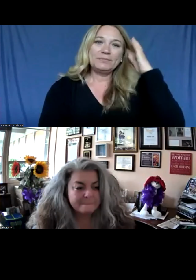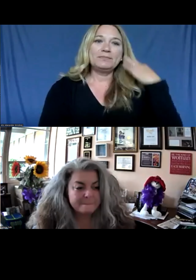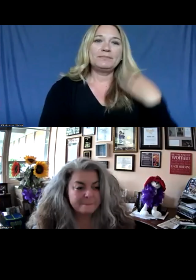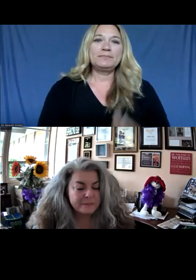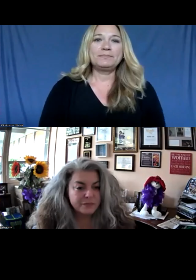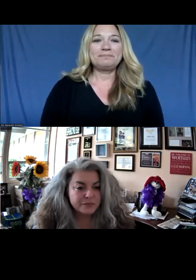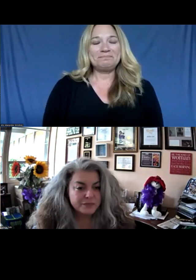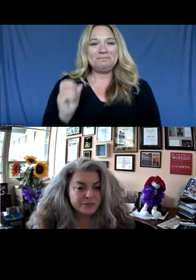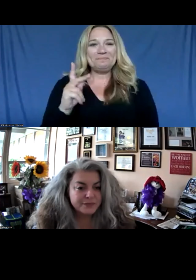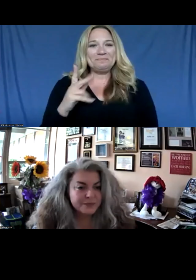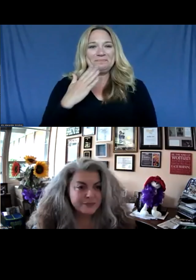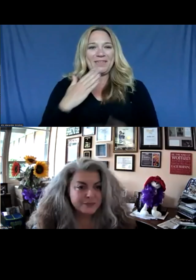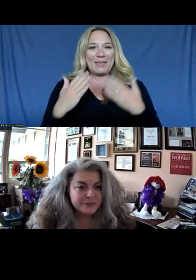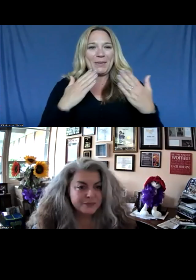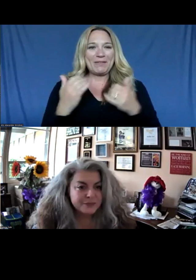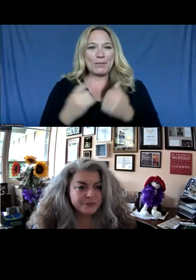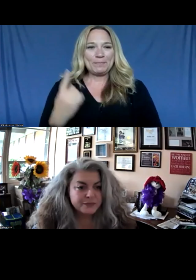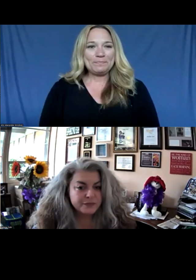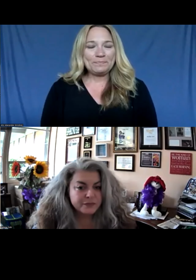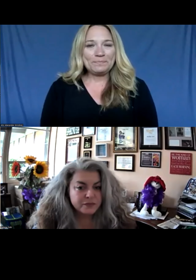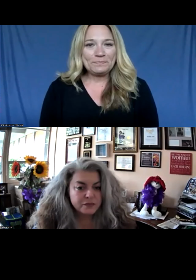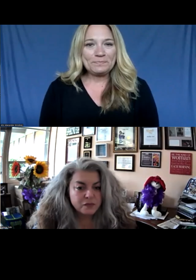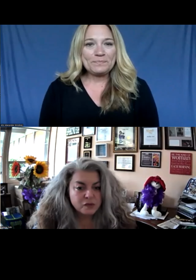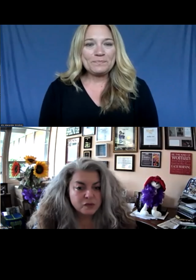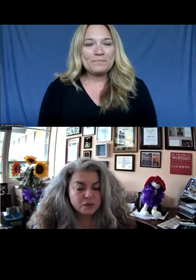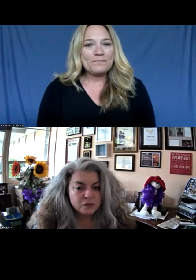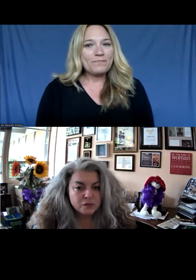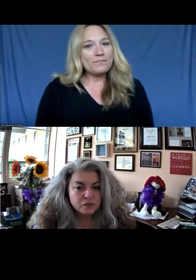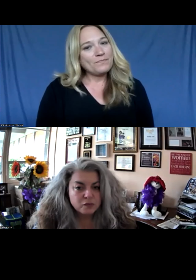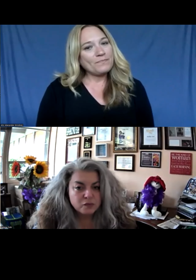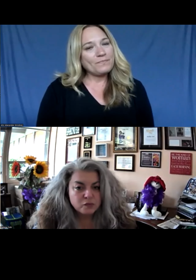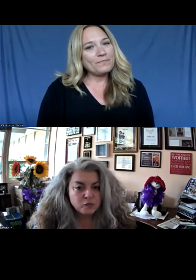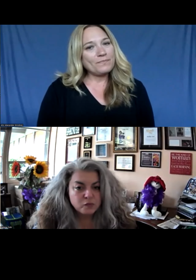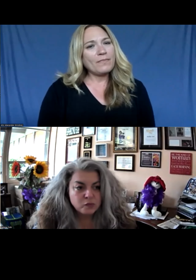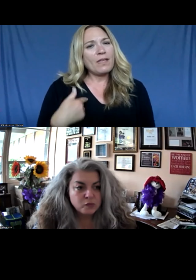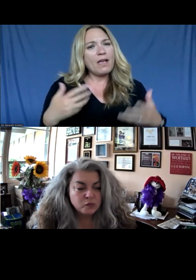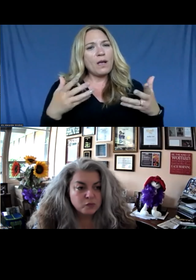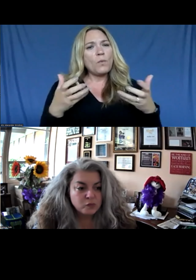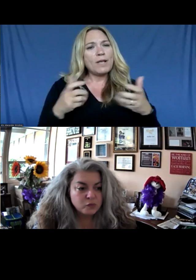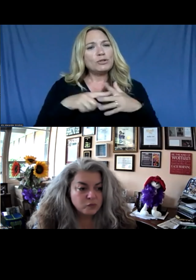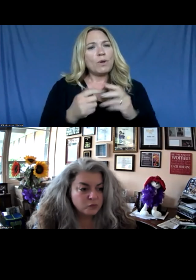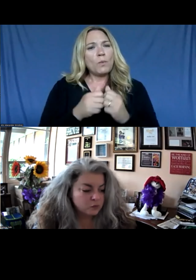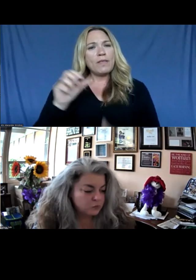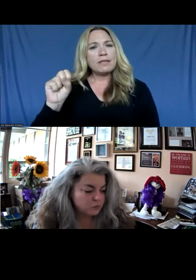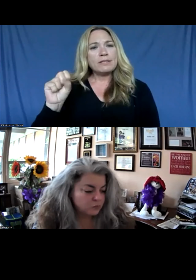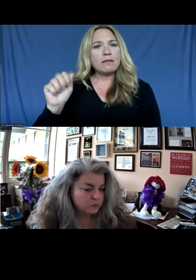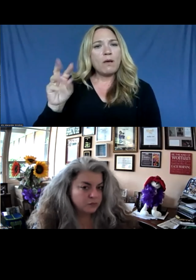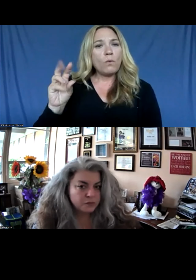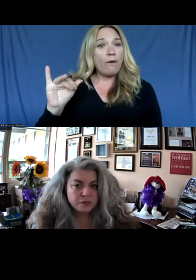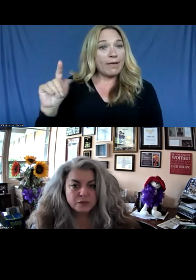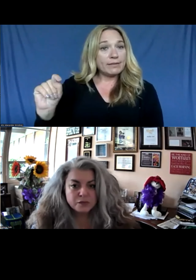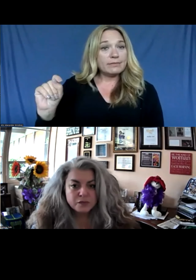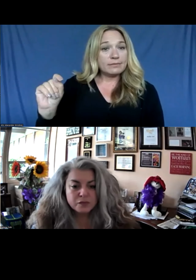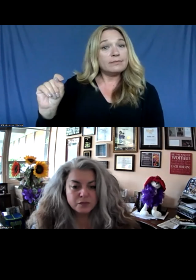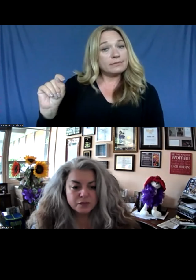Thanks, everybody. Okay, so I actually, I want to kind of start off with Sawait to see, Sawait, if you can help